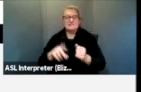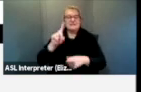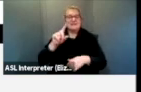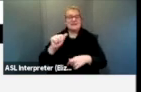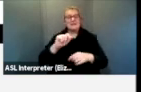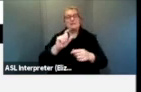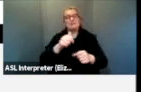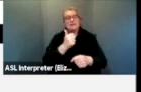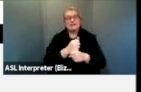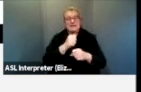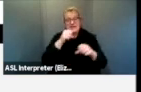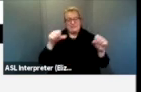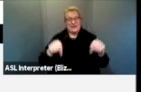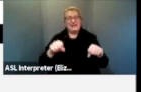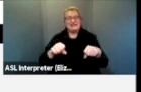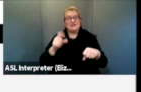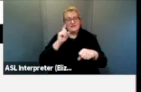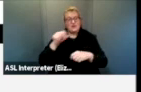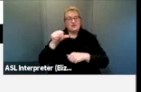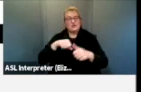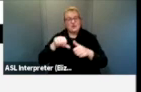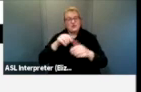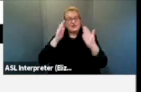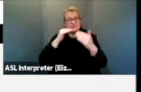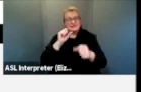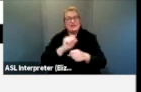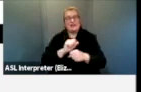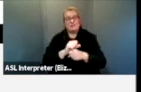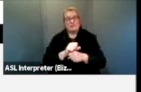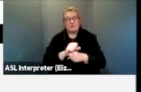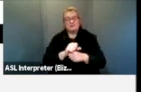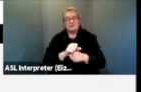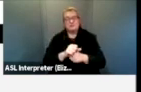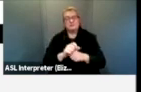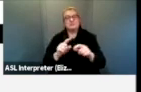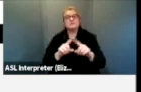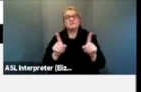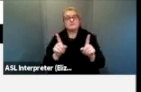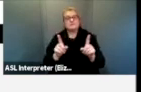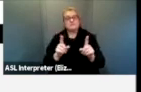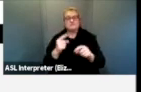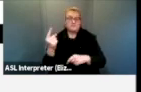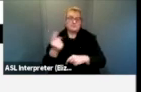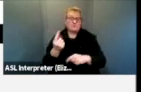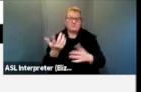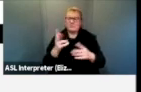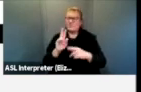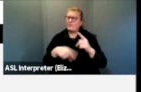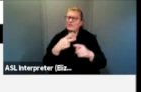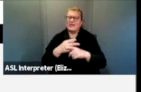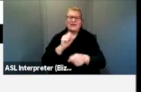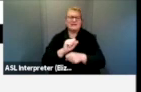based on an incapacity for socially expected labor. But as always, you know, what kinds of labor,